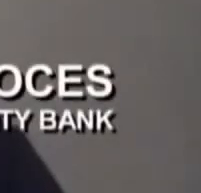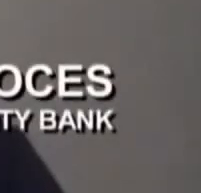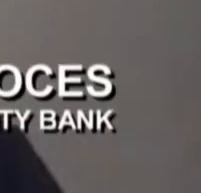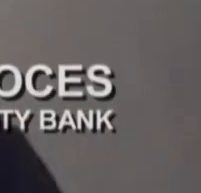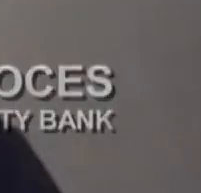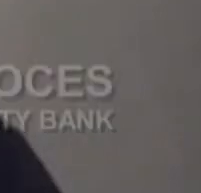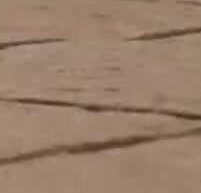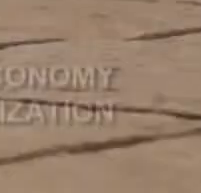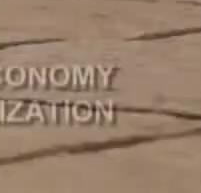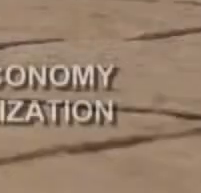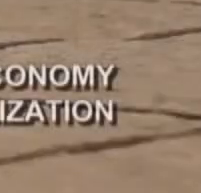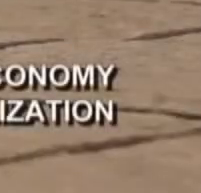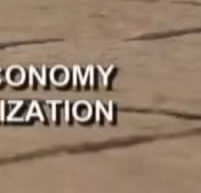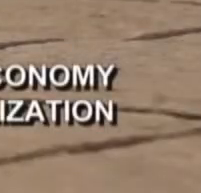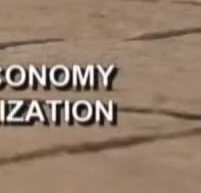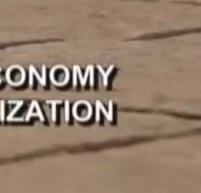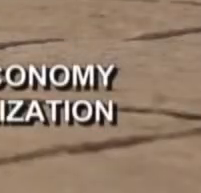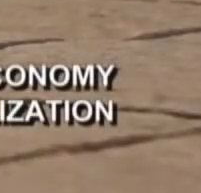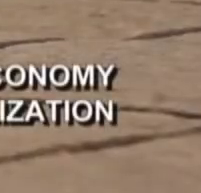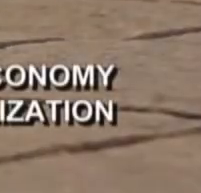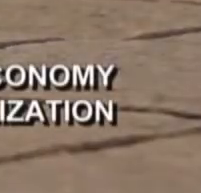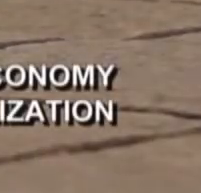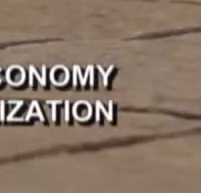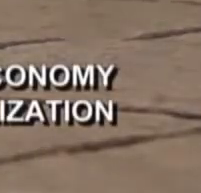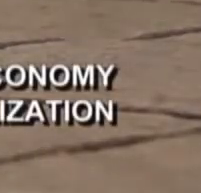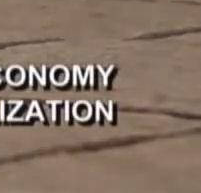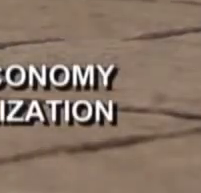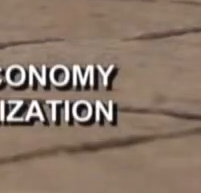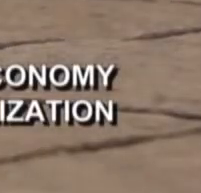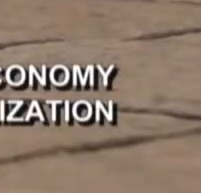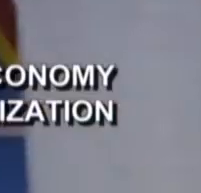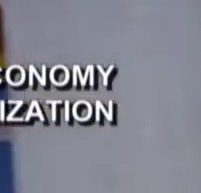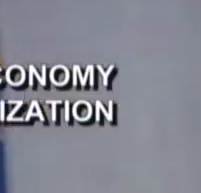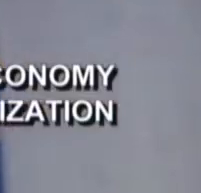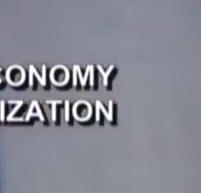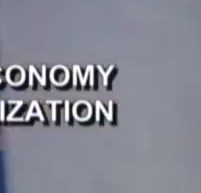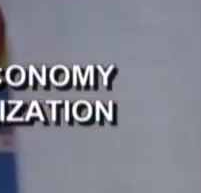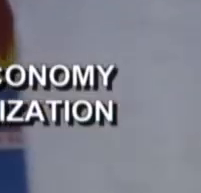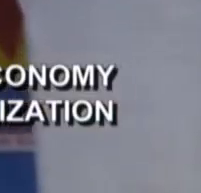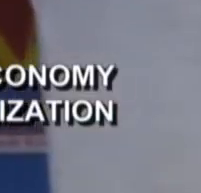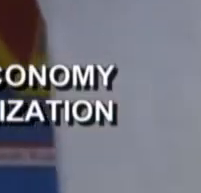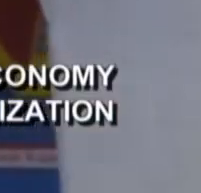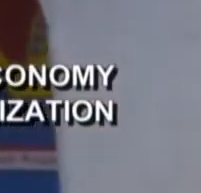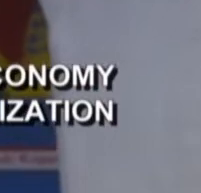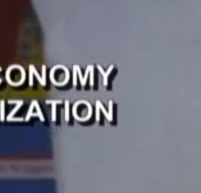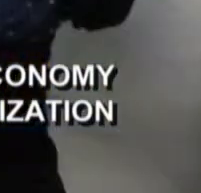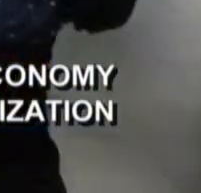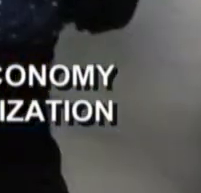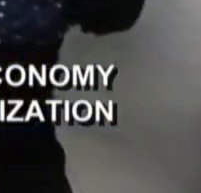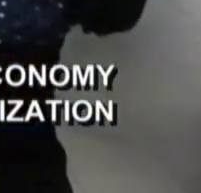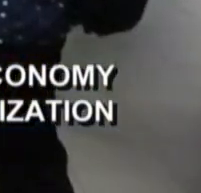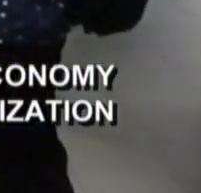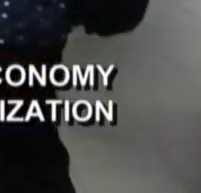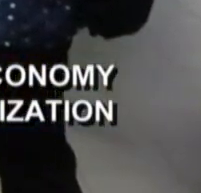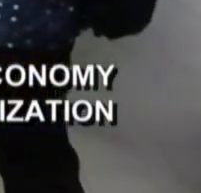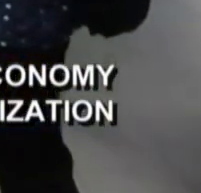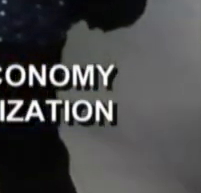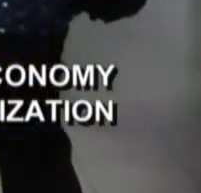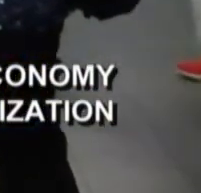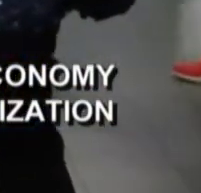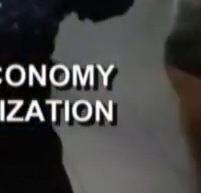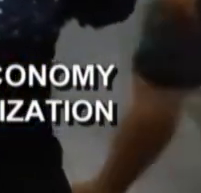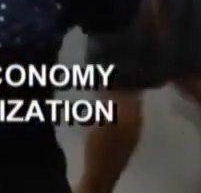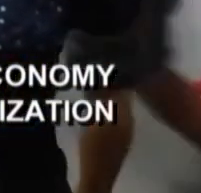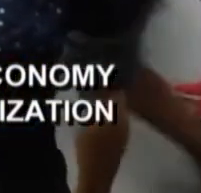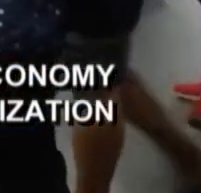Mobility will be key to recovery because we have relaxed some of our quarantine methods now, and we